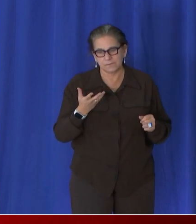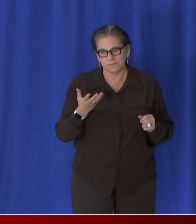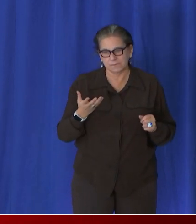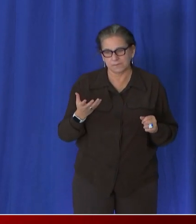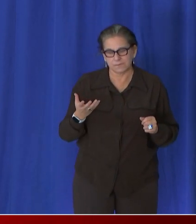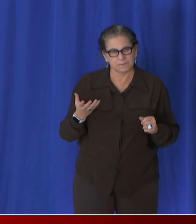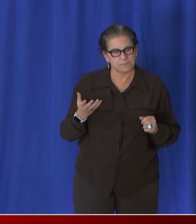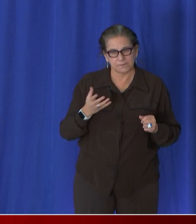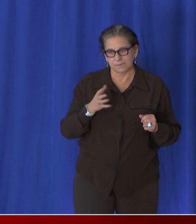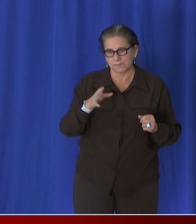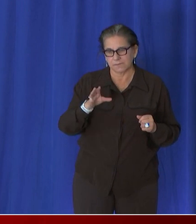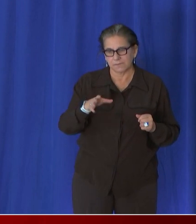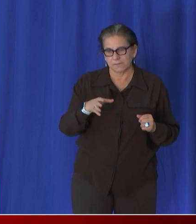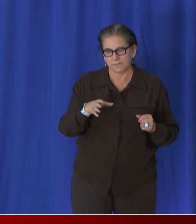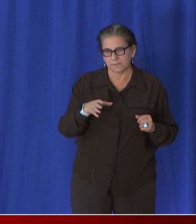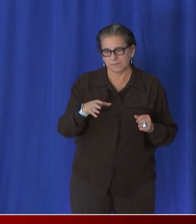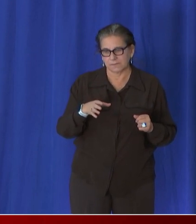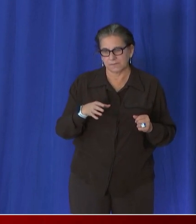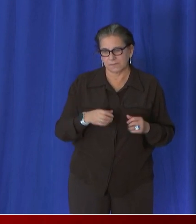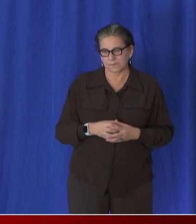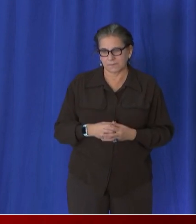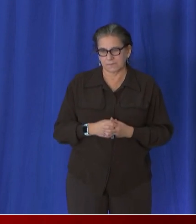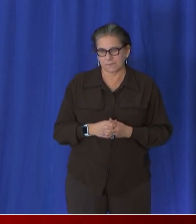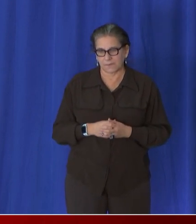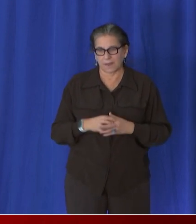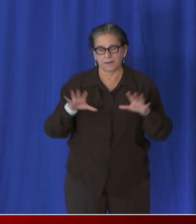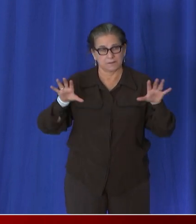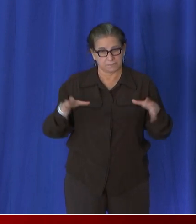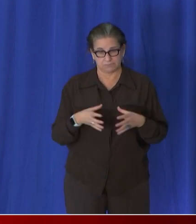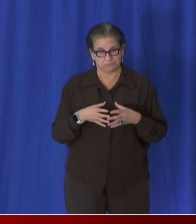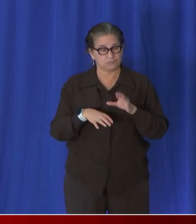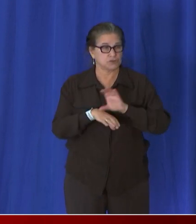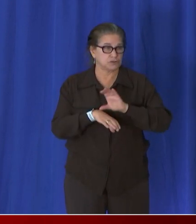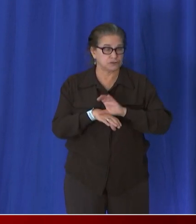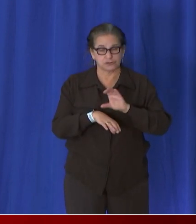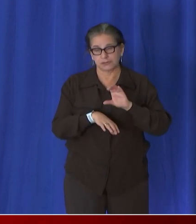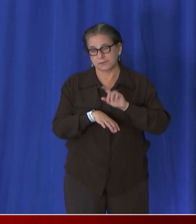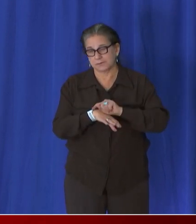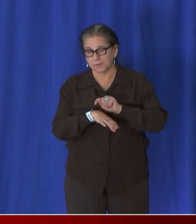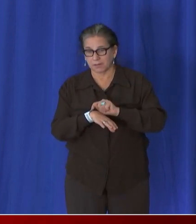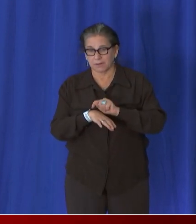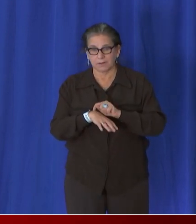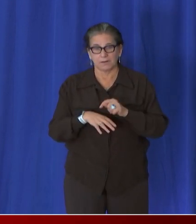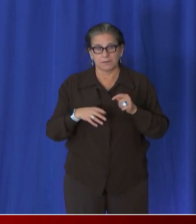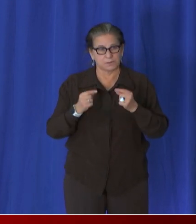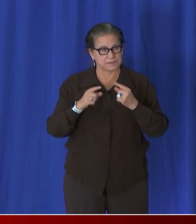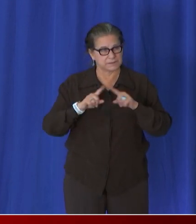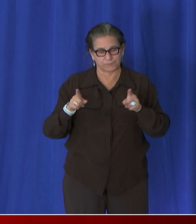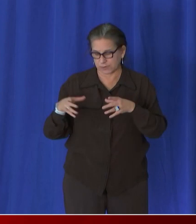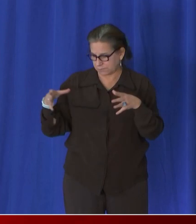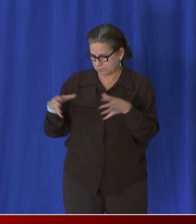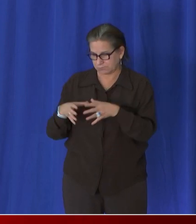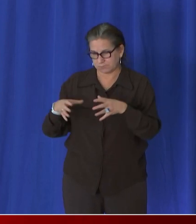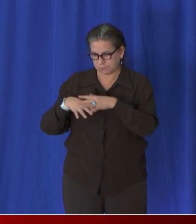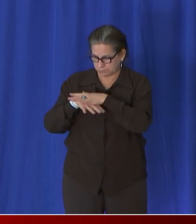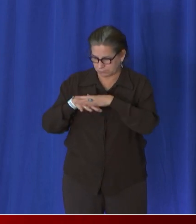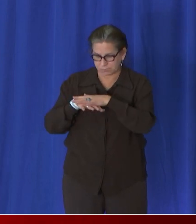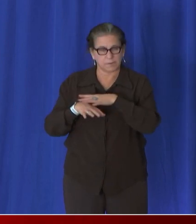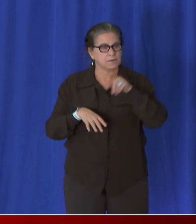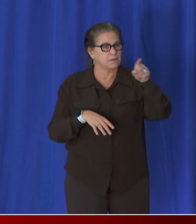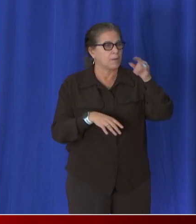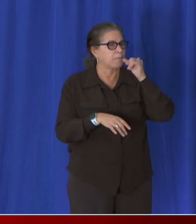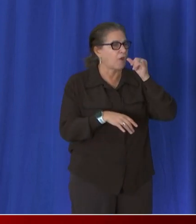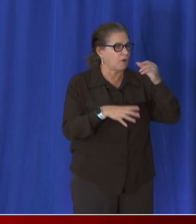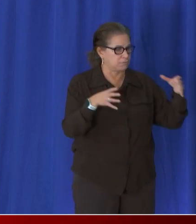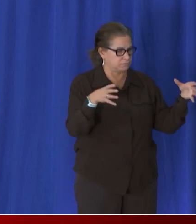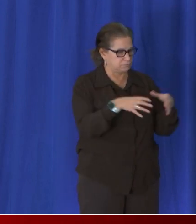exempt, and people congregating in a bar having to have this requirement? And then what also do you say about just